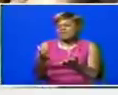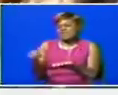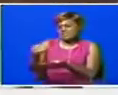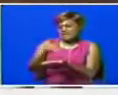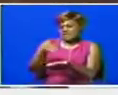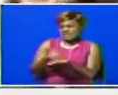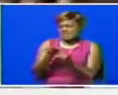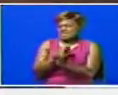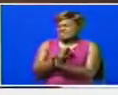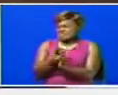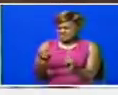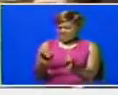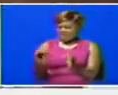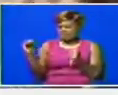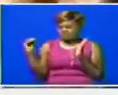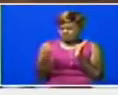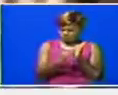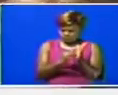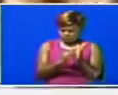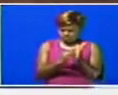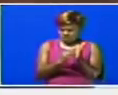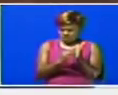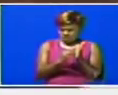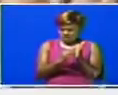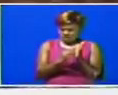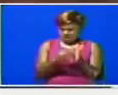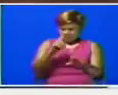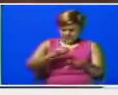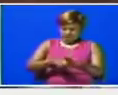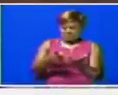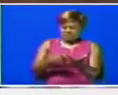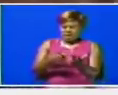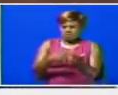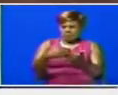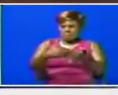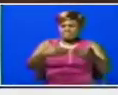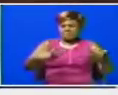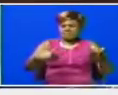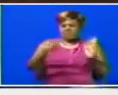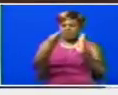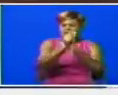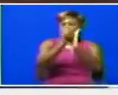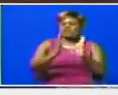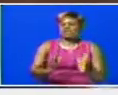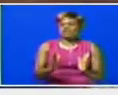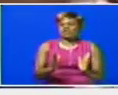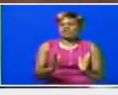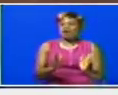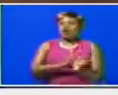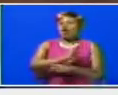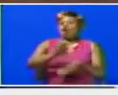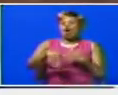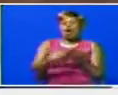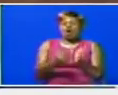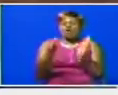station are clearly indicated as they were tallied and counted before the agents in the presence of all